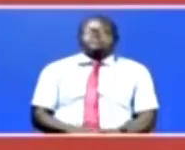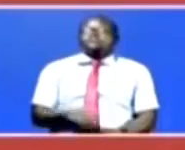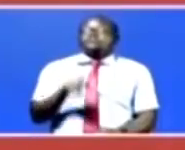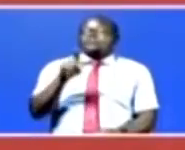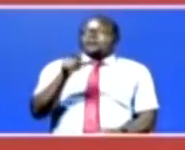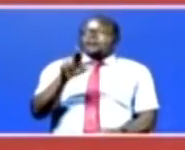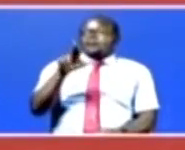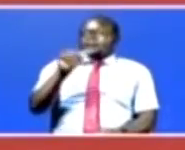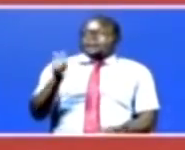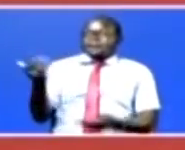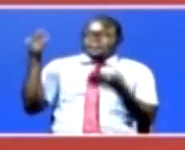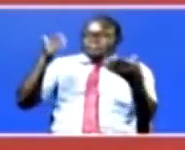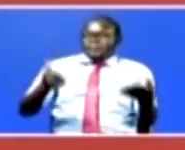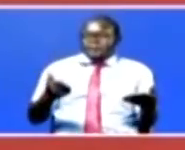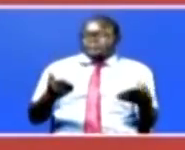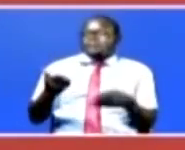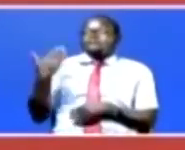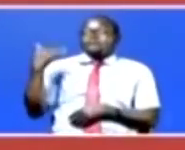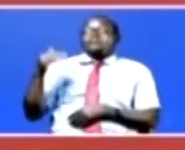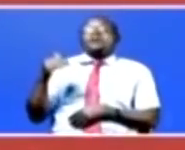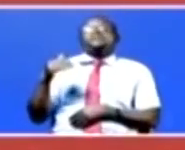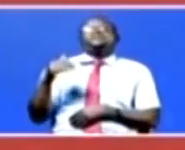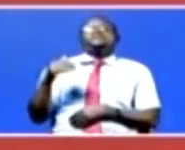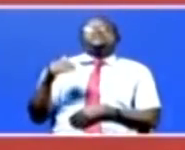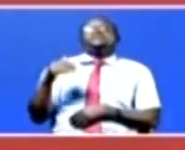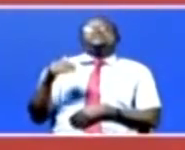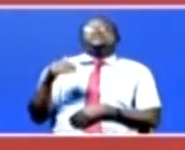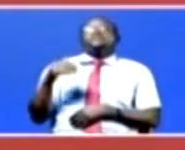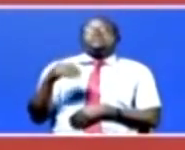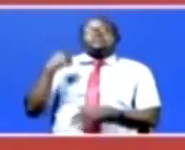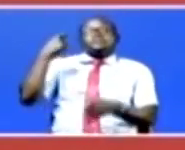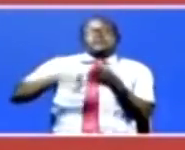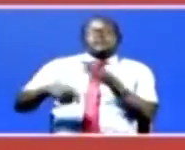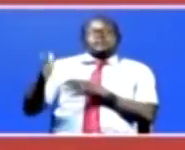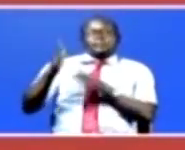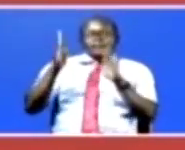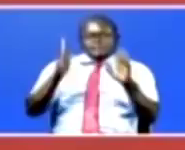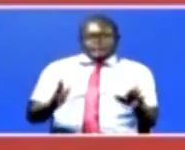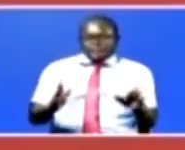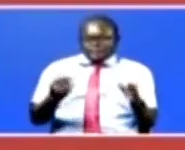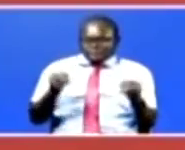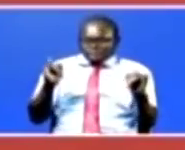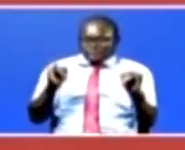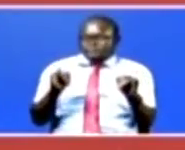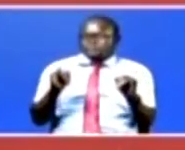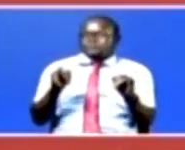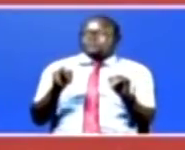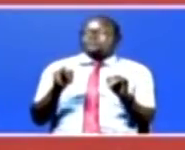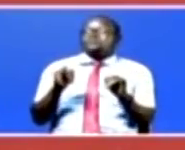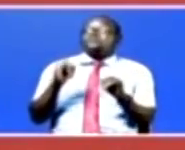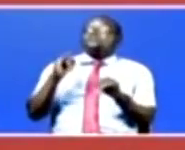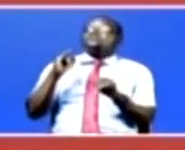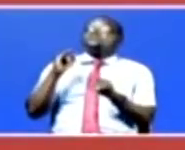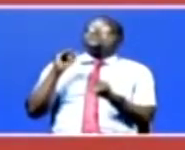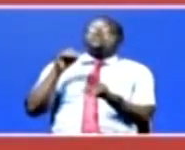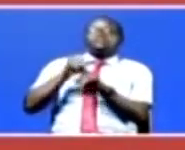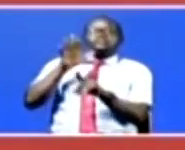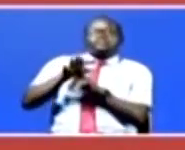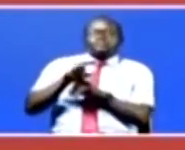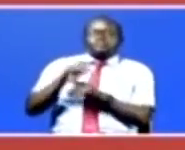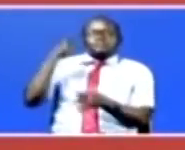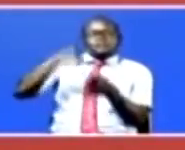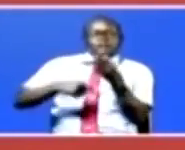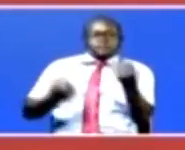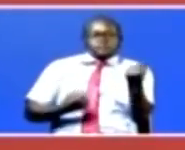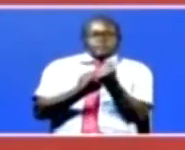Treasury has unveiled a former Chief Justice, Dr. Willy Mutunga, as its tax ambassador in attempts to expand the agency's tax base to support